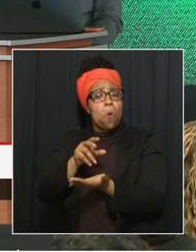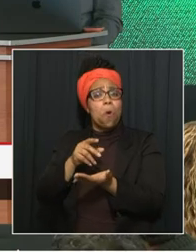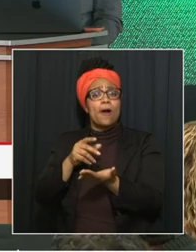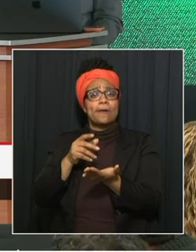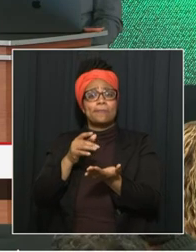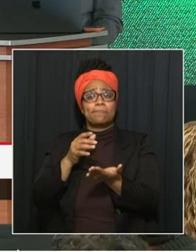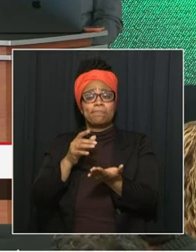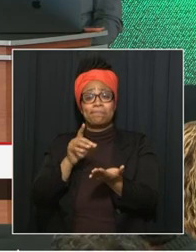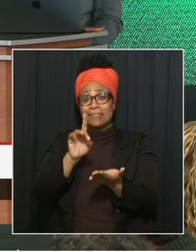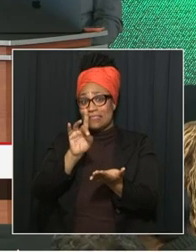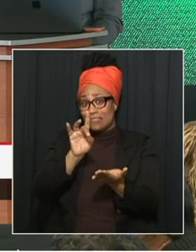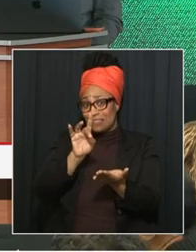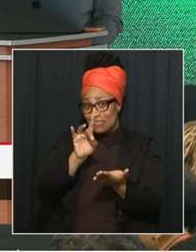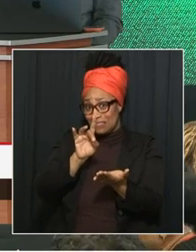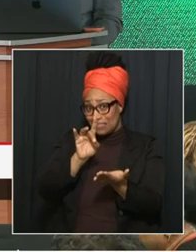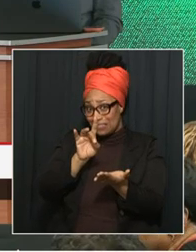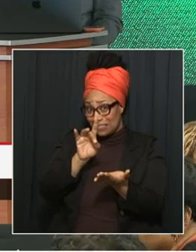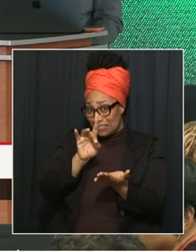laws?